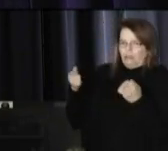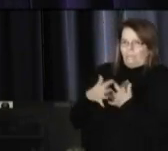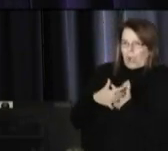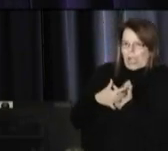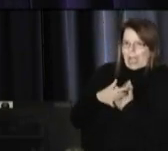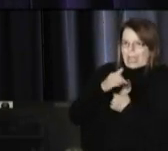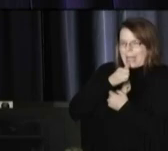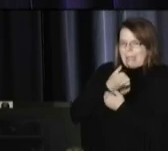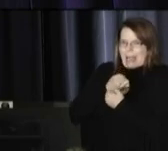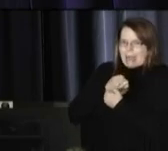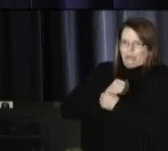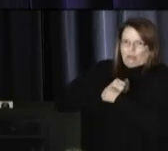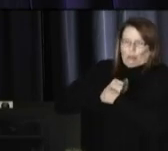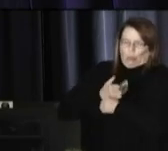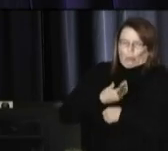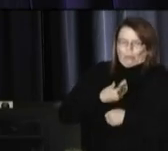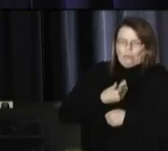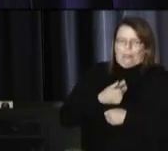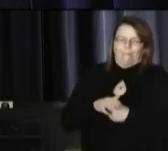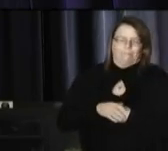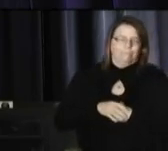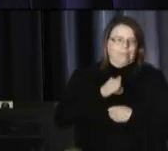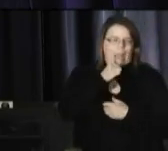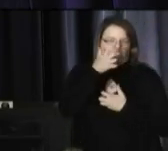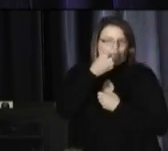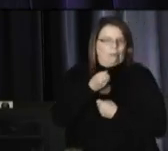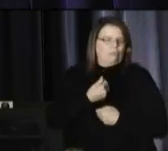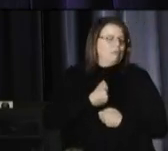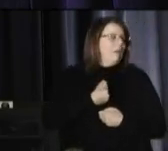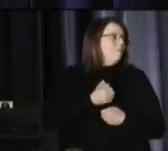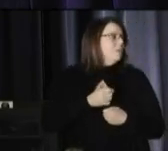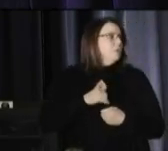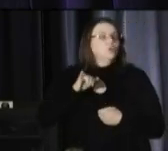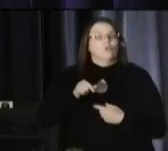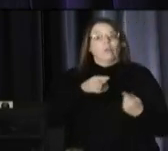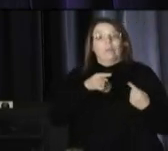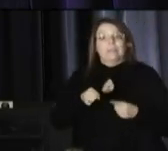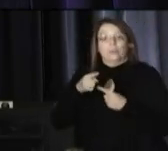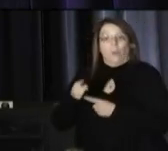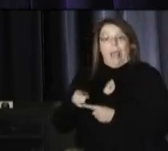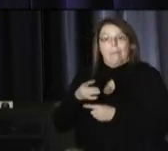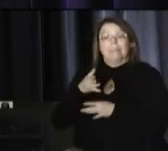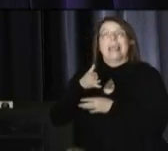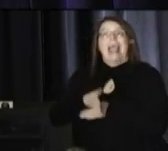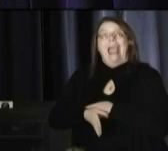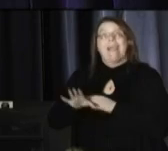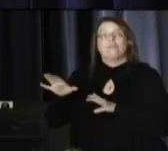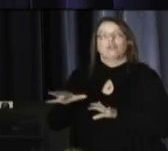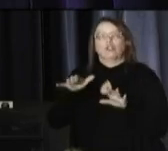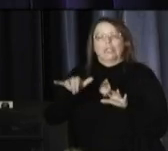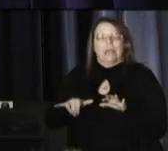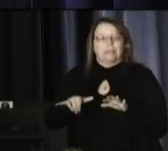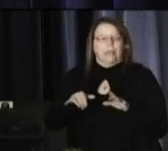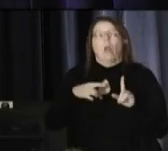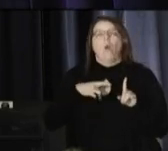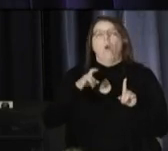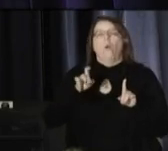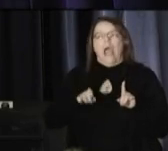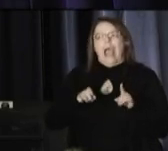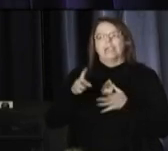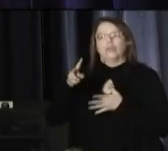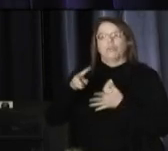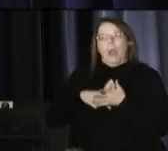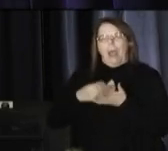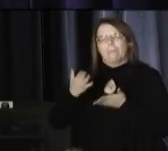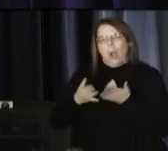insecurities. So this is what happens after she does that. Oh, I should probably read